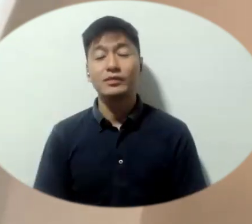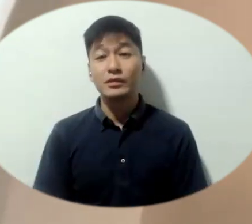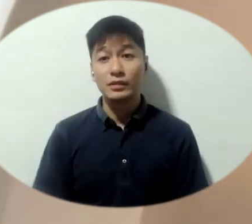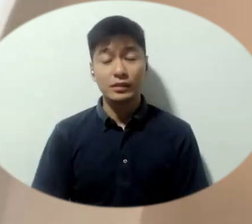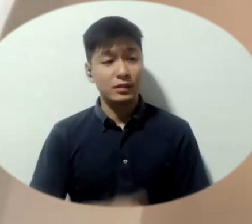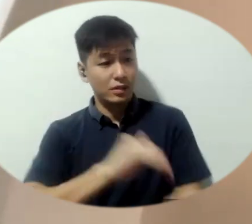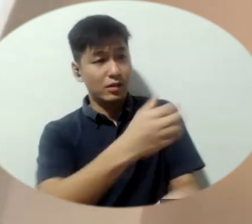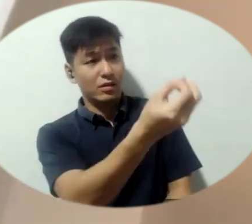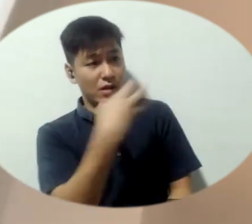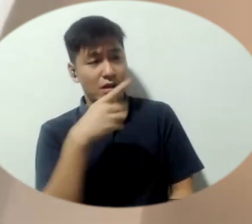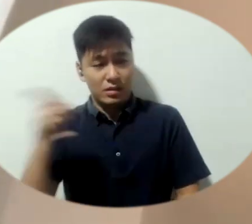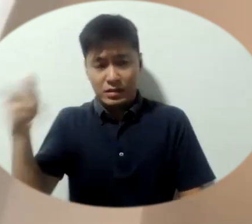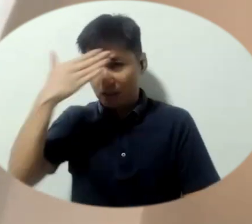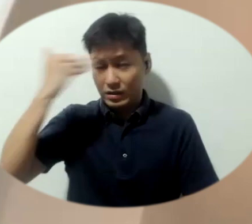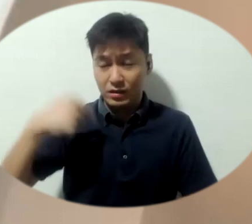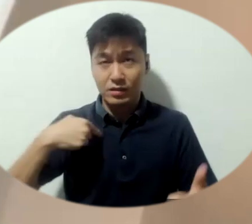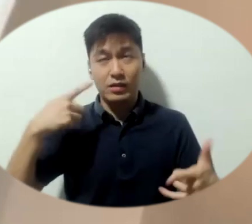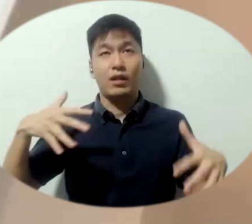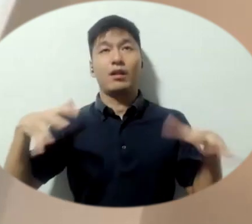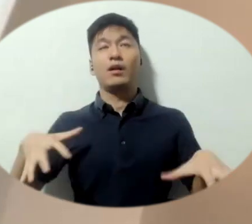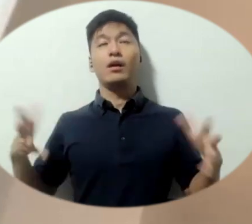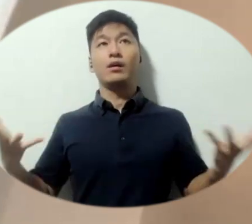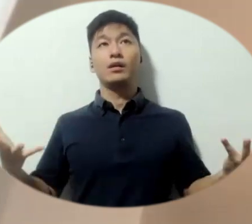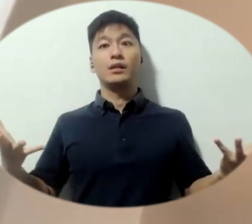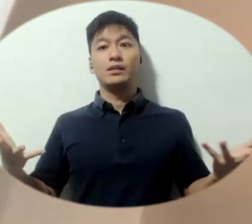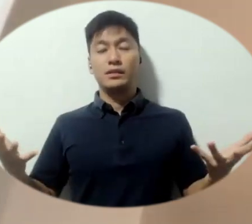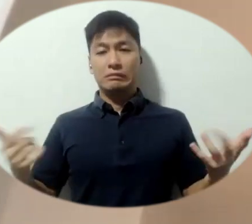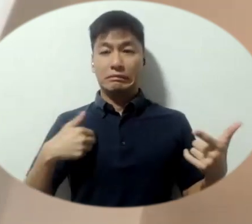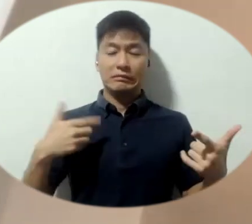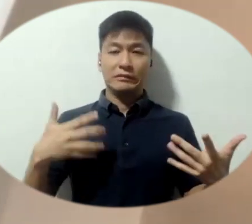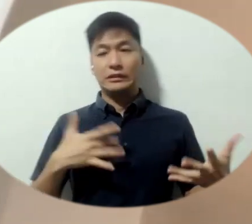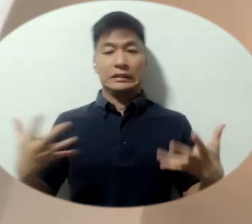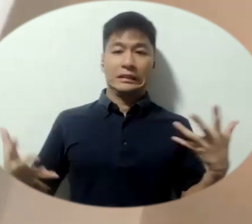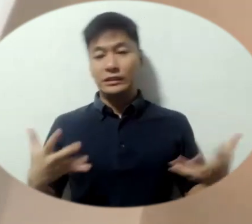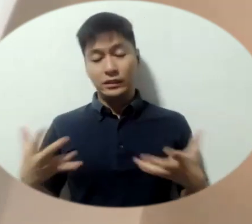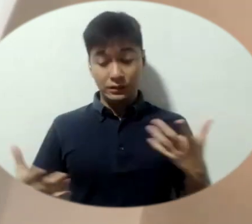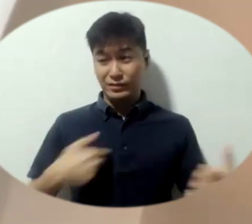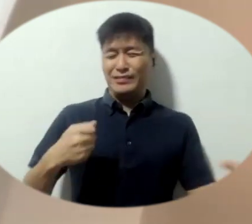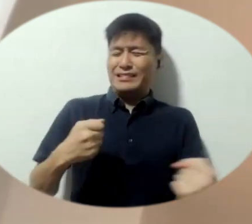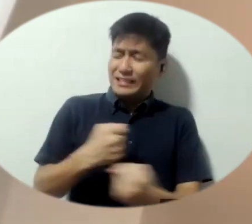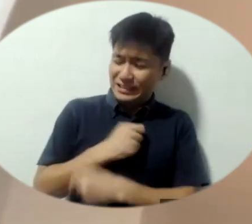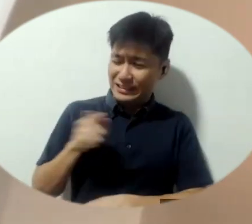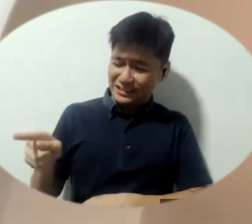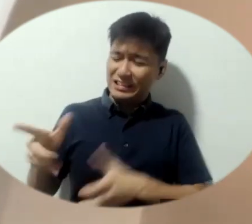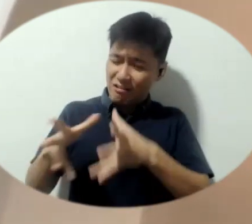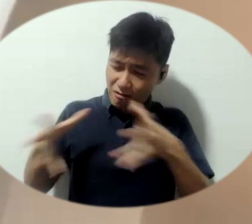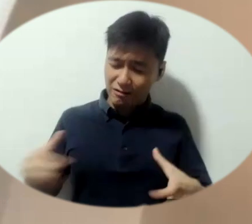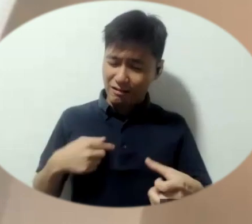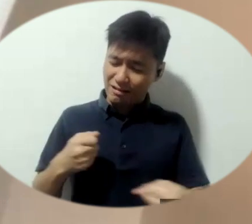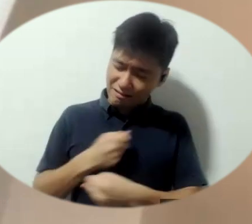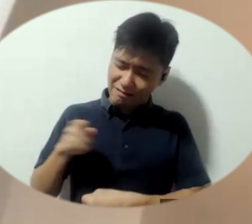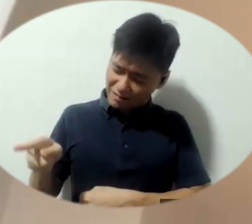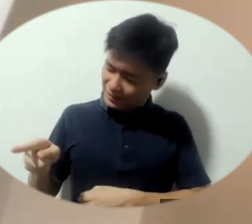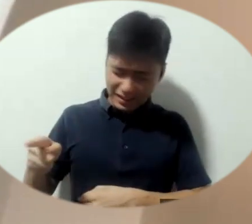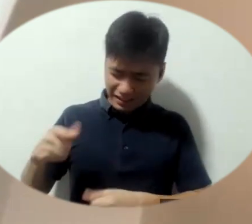only duty as a grandson, as someone that loved her more than anything in the world, more than everything, my duty